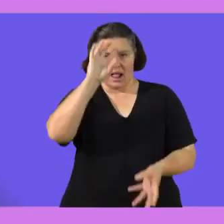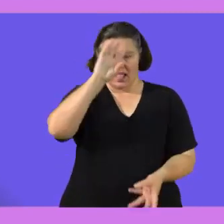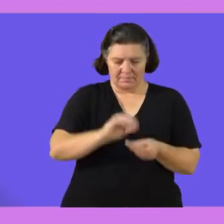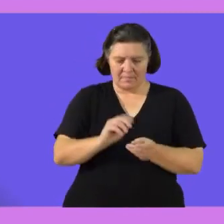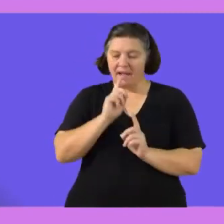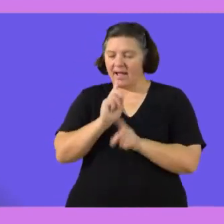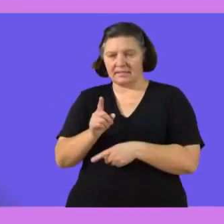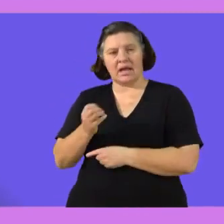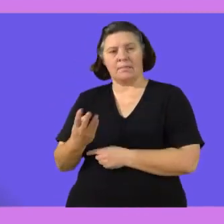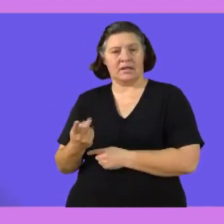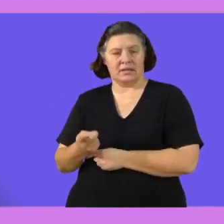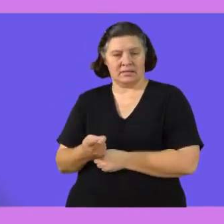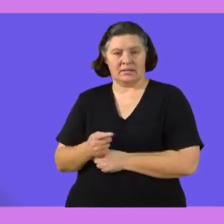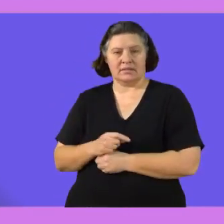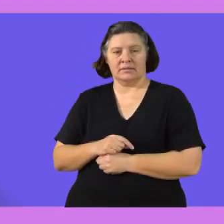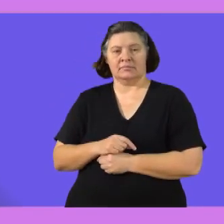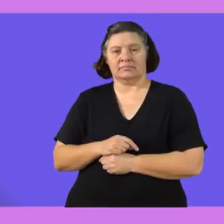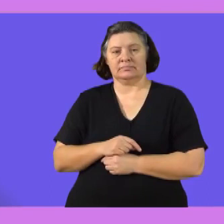203.91, and that gives me a total of,